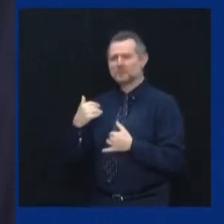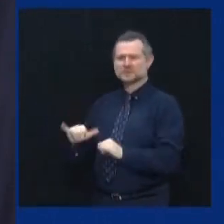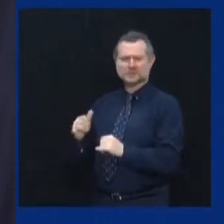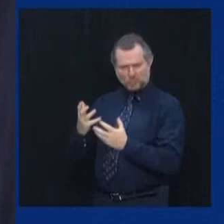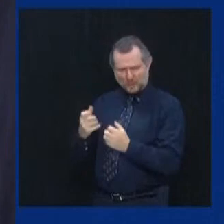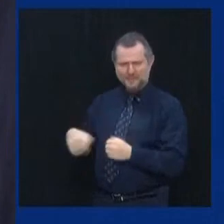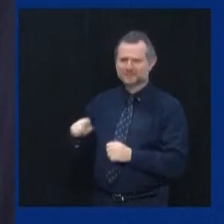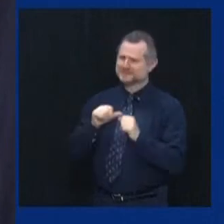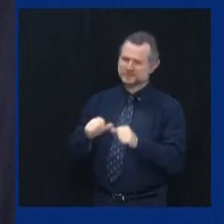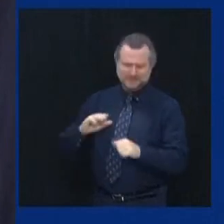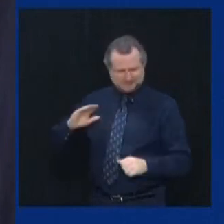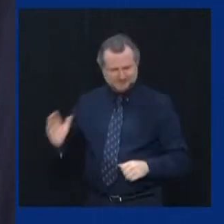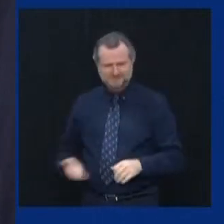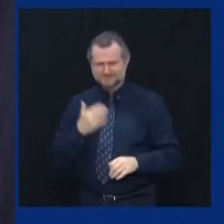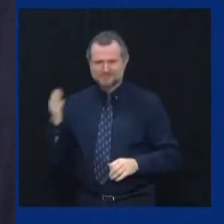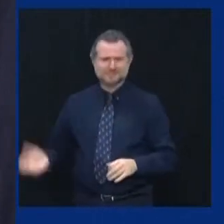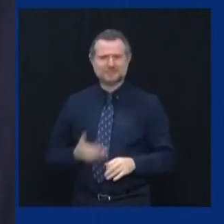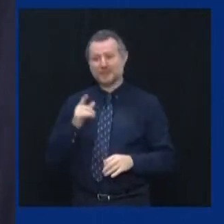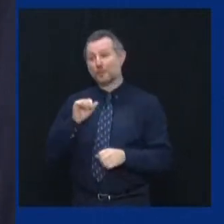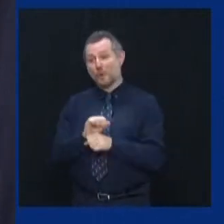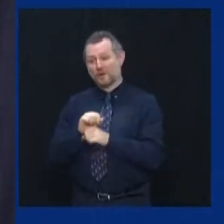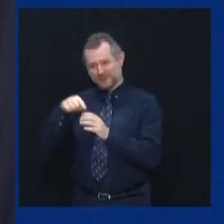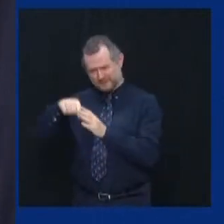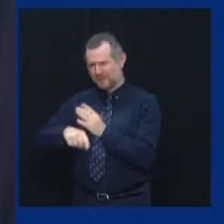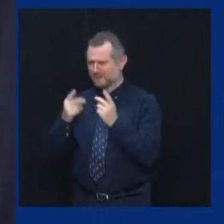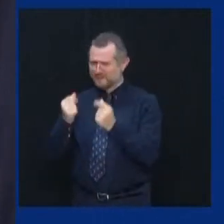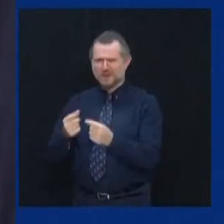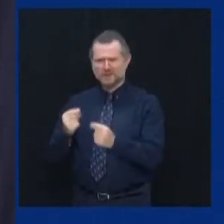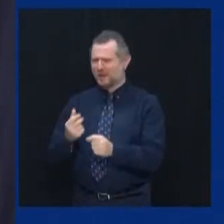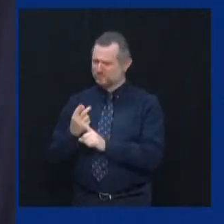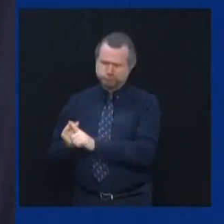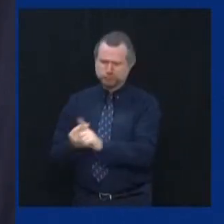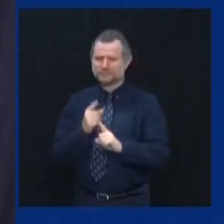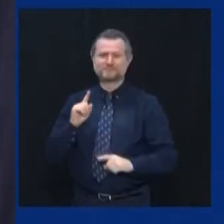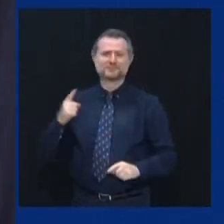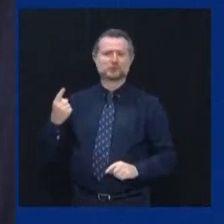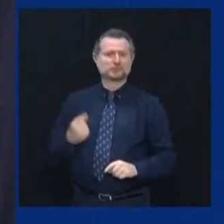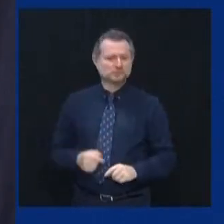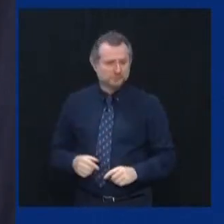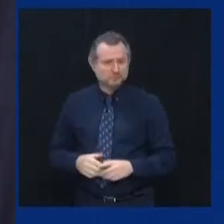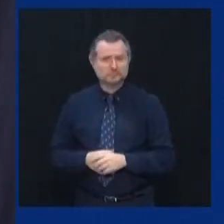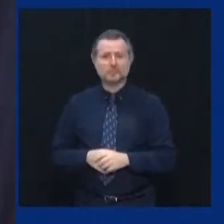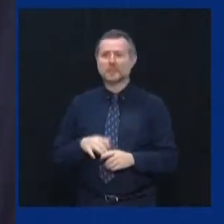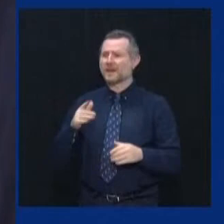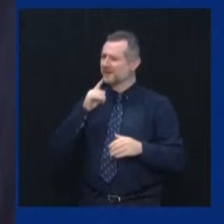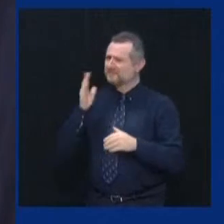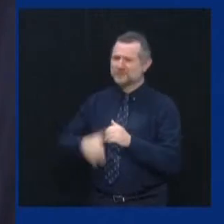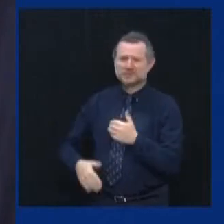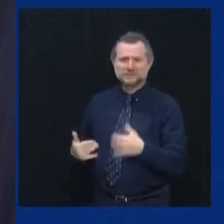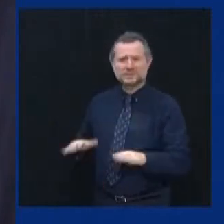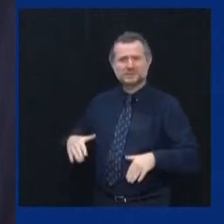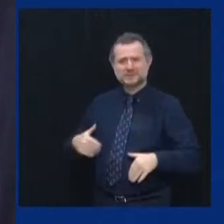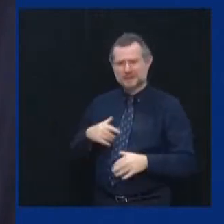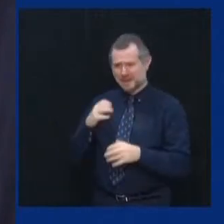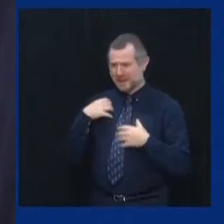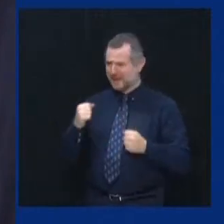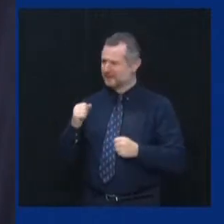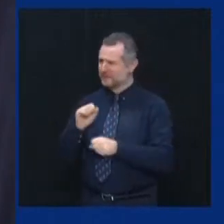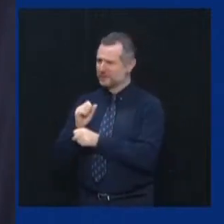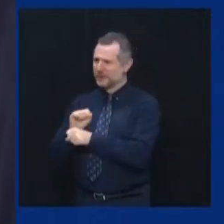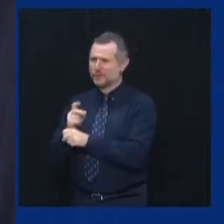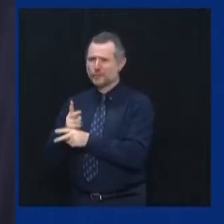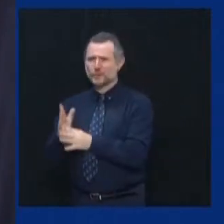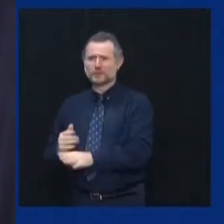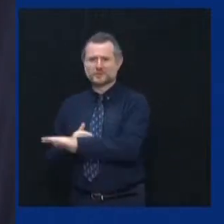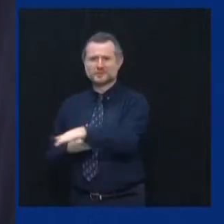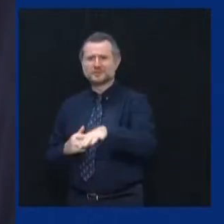continue prioritizing the healthcare workers. The healthcare workers are far from done. And I am deluged with